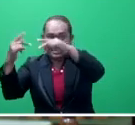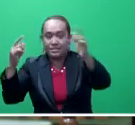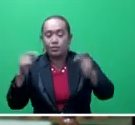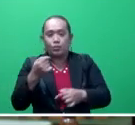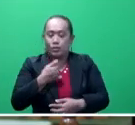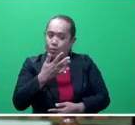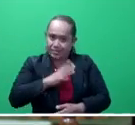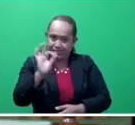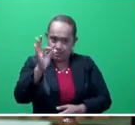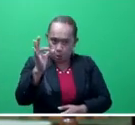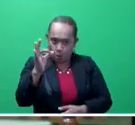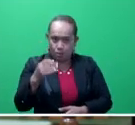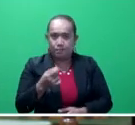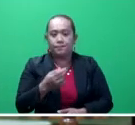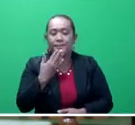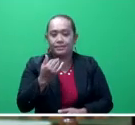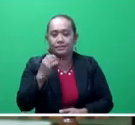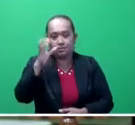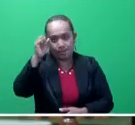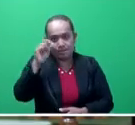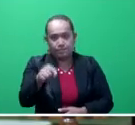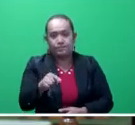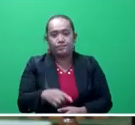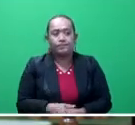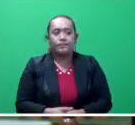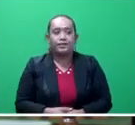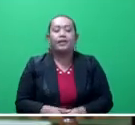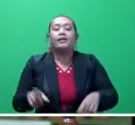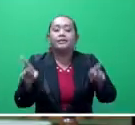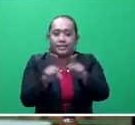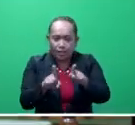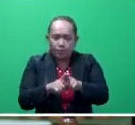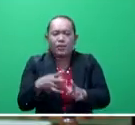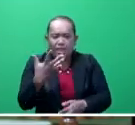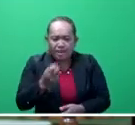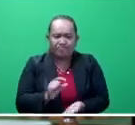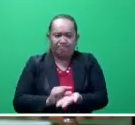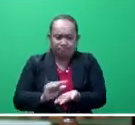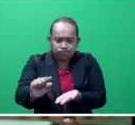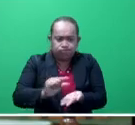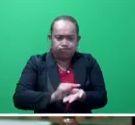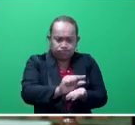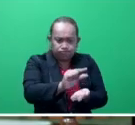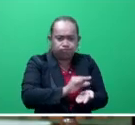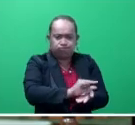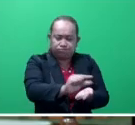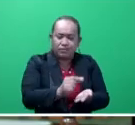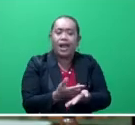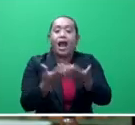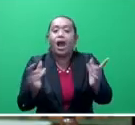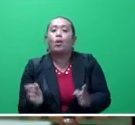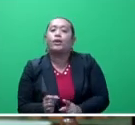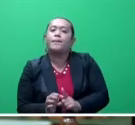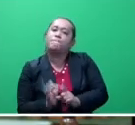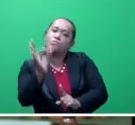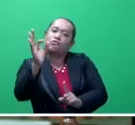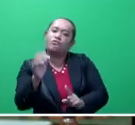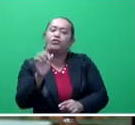opportunity to do so. As more Fijians take advantage of these incentives to take up sustainable livelihoods in our blue economy,